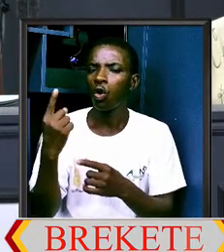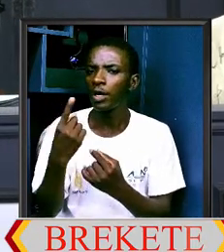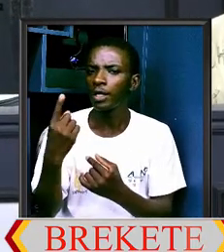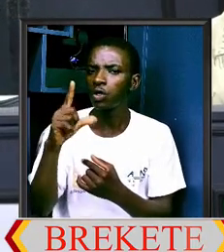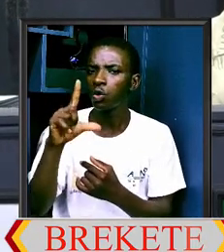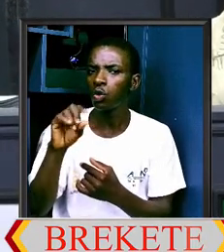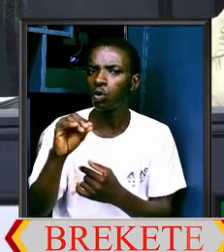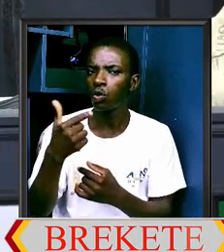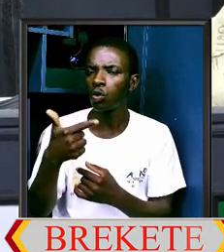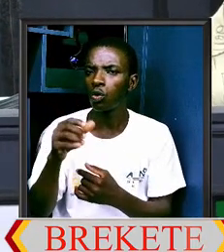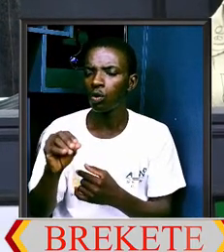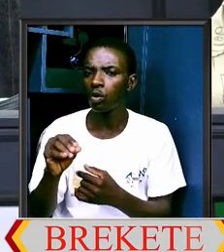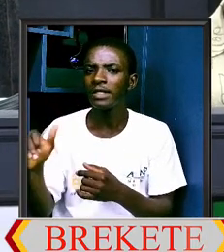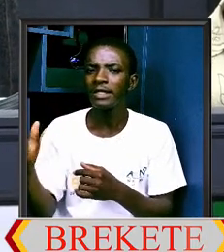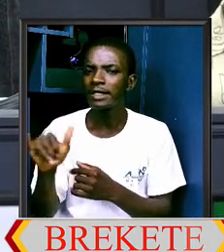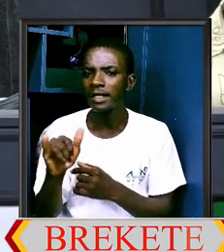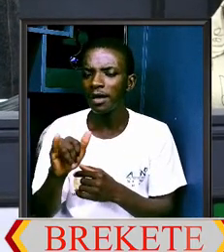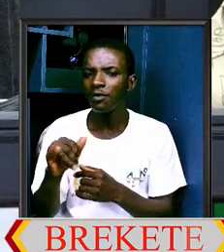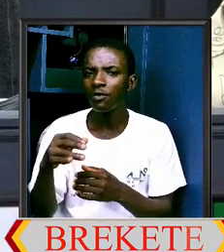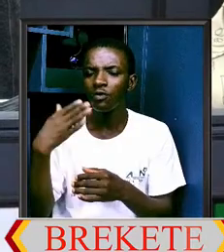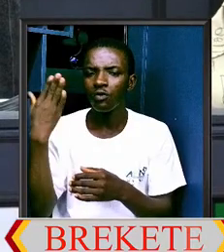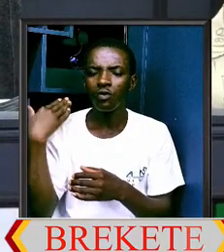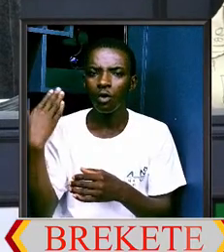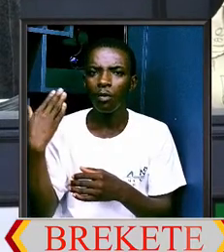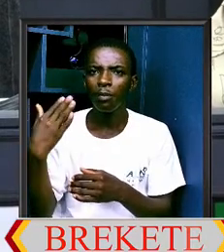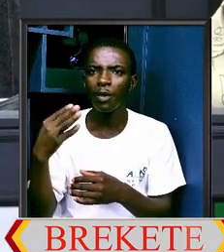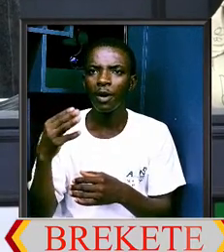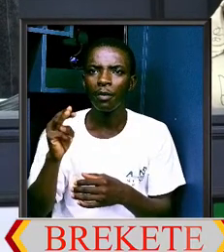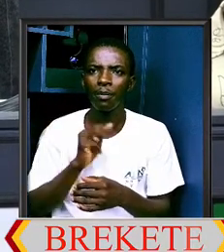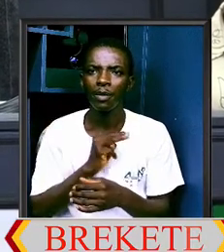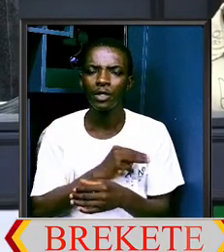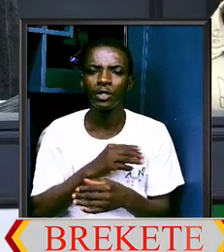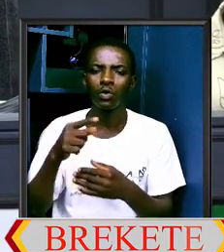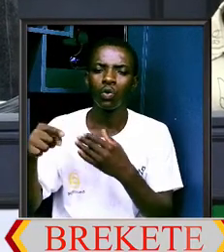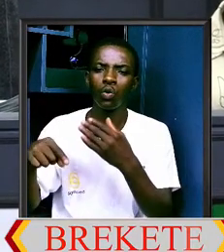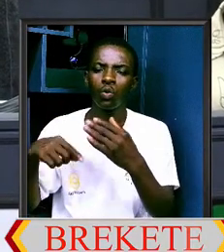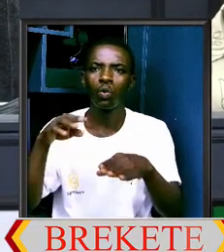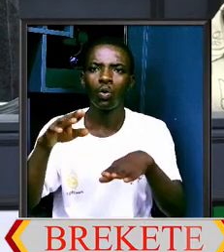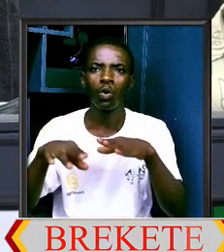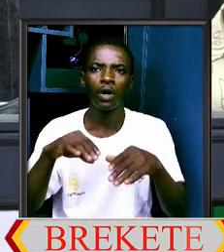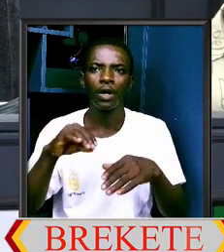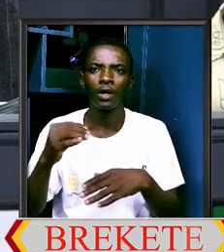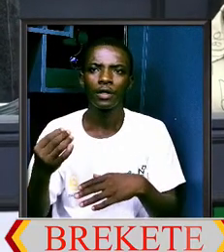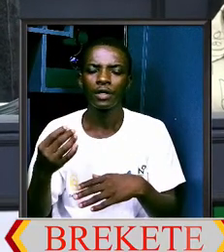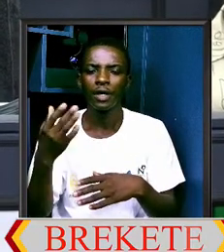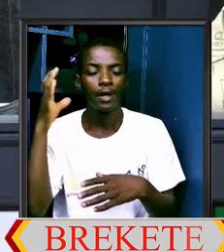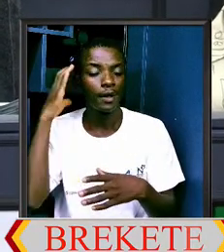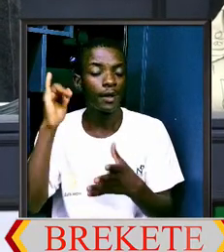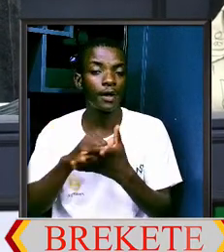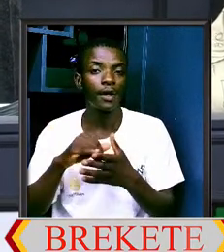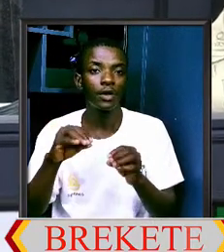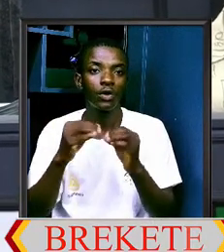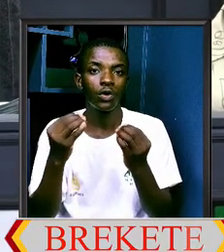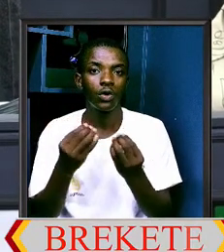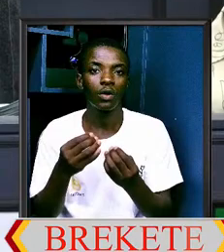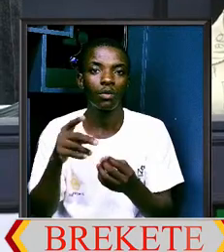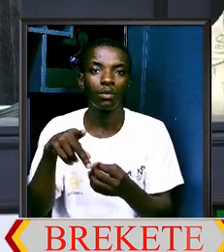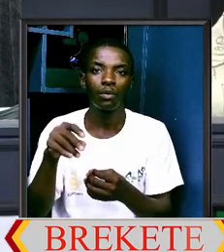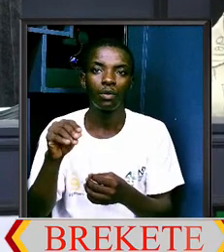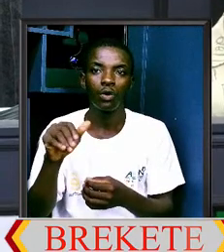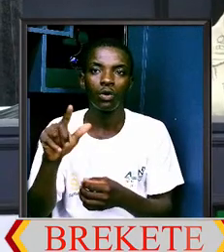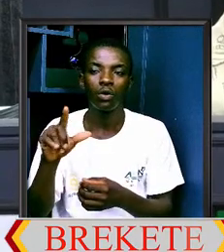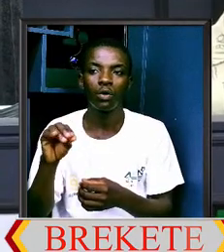logo. And you see, this same former minister is walking about. The other day, he organized polo